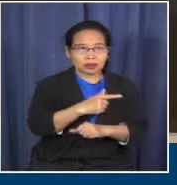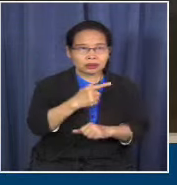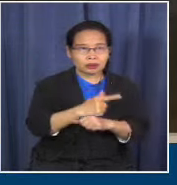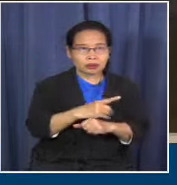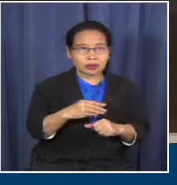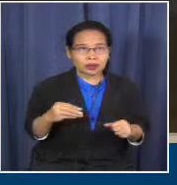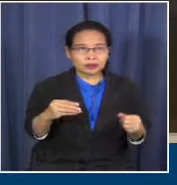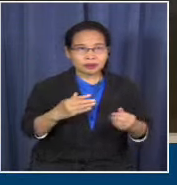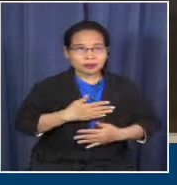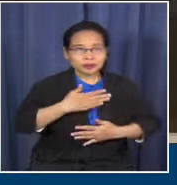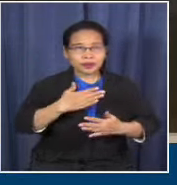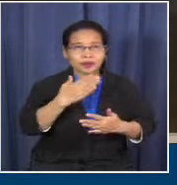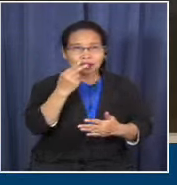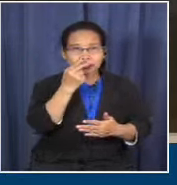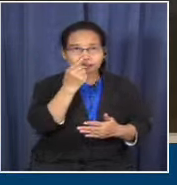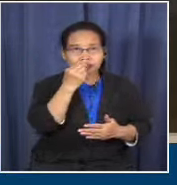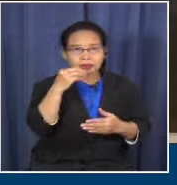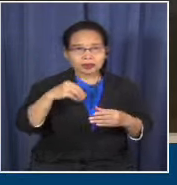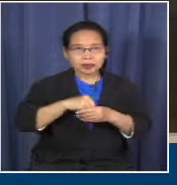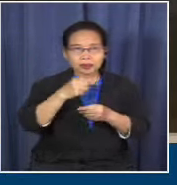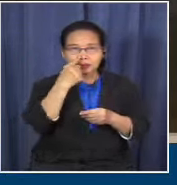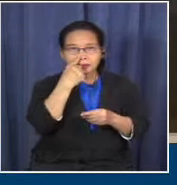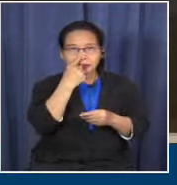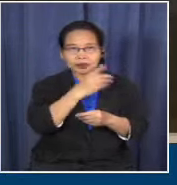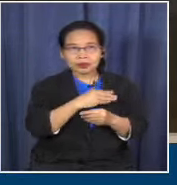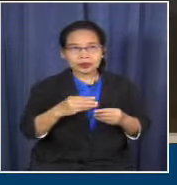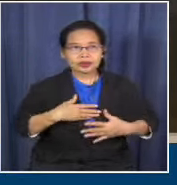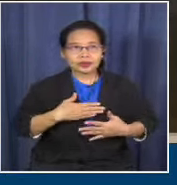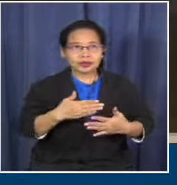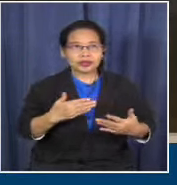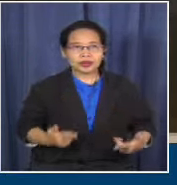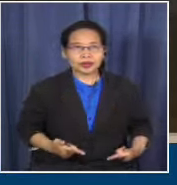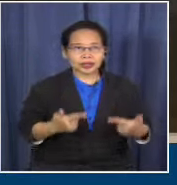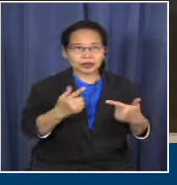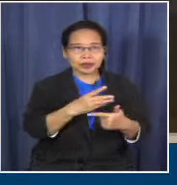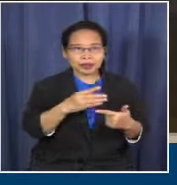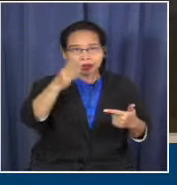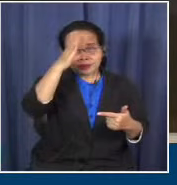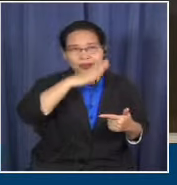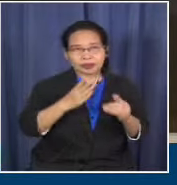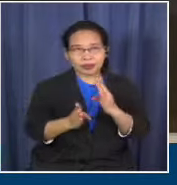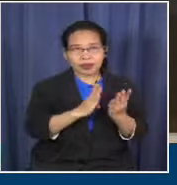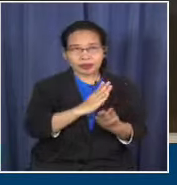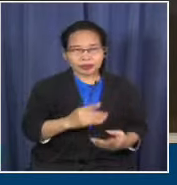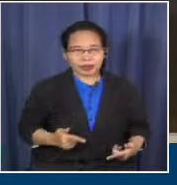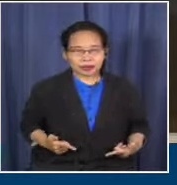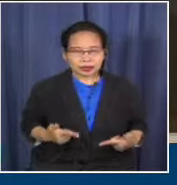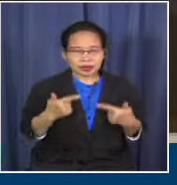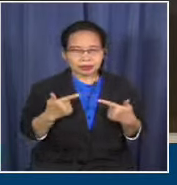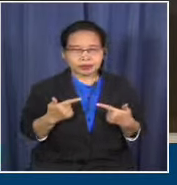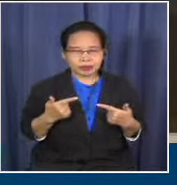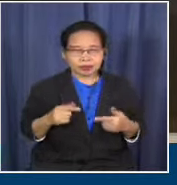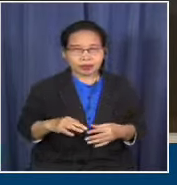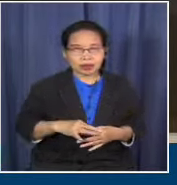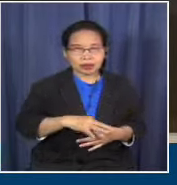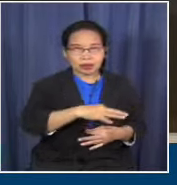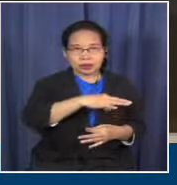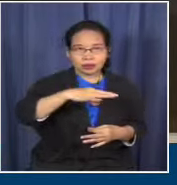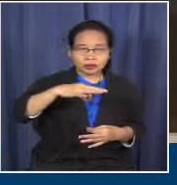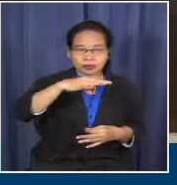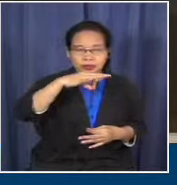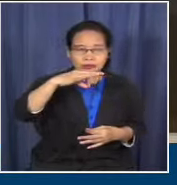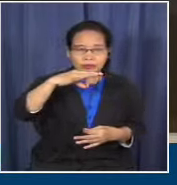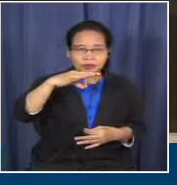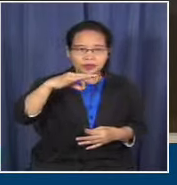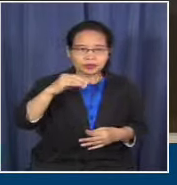the dust of the ground and breathed into his nostrils the breath of life, and man became a